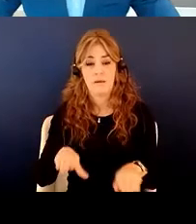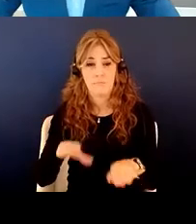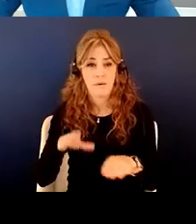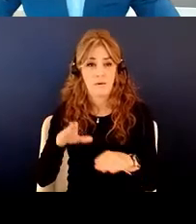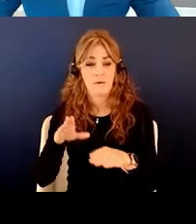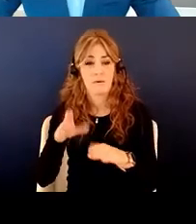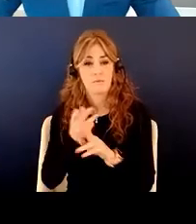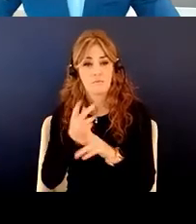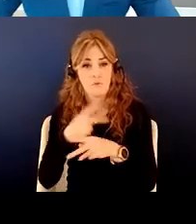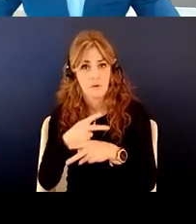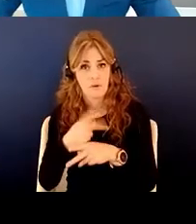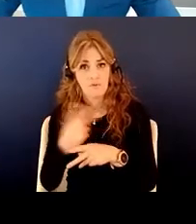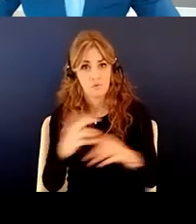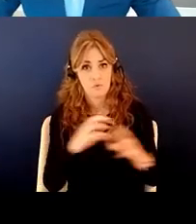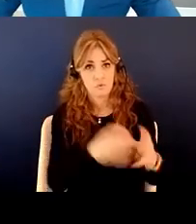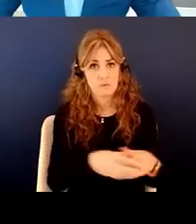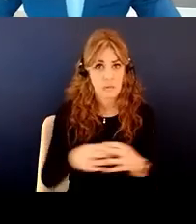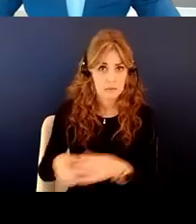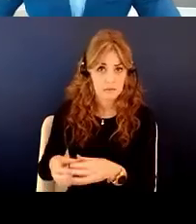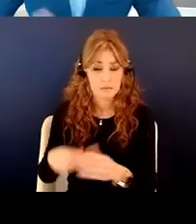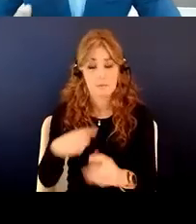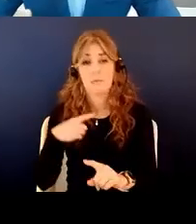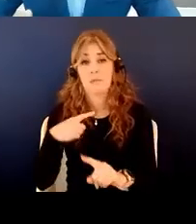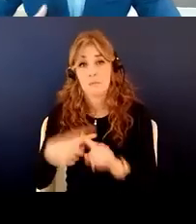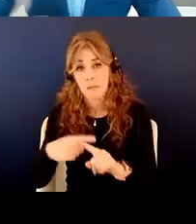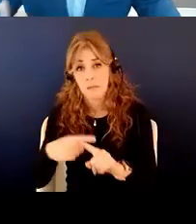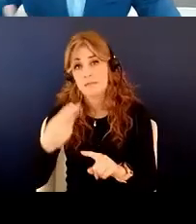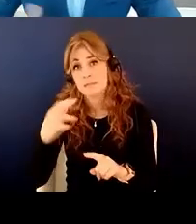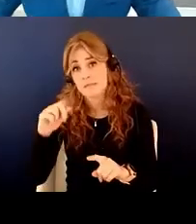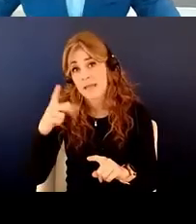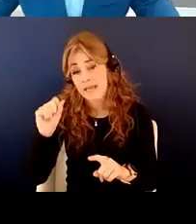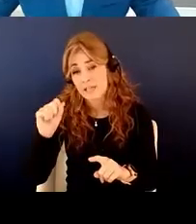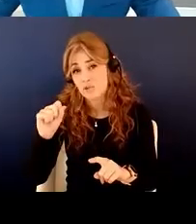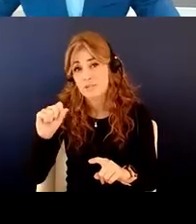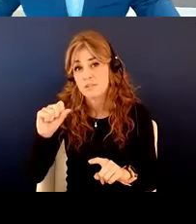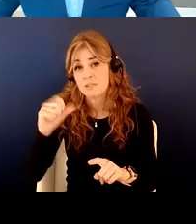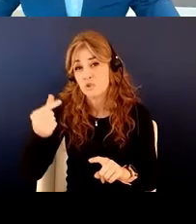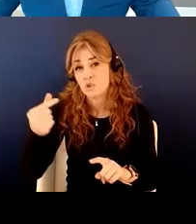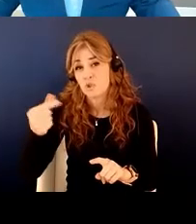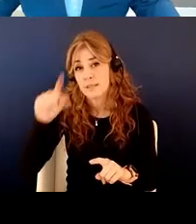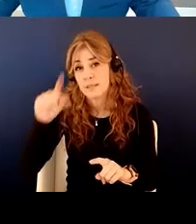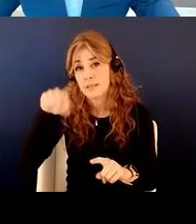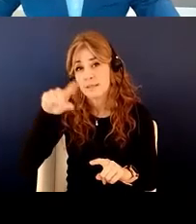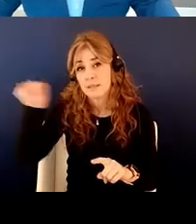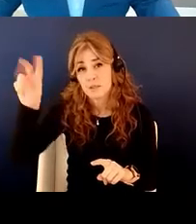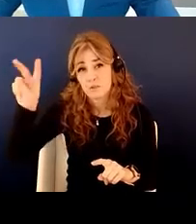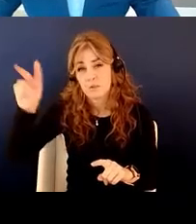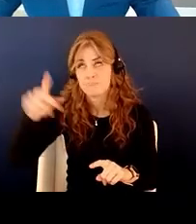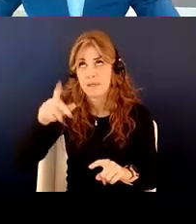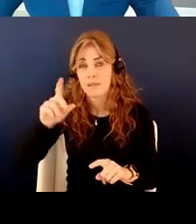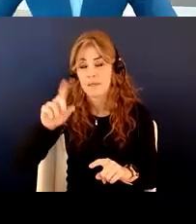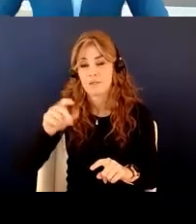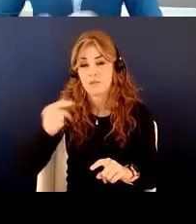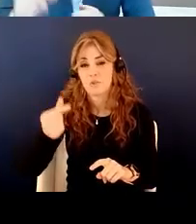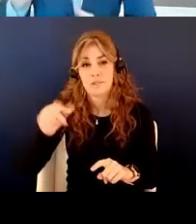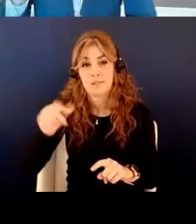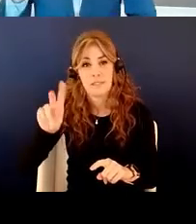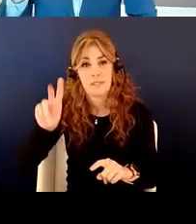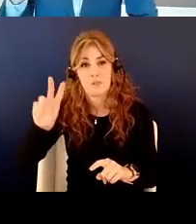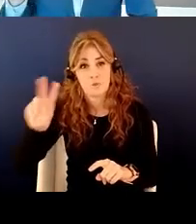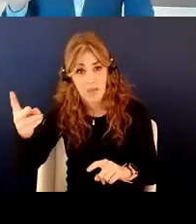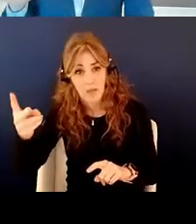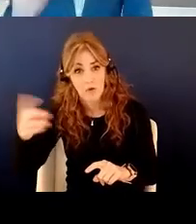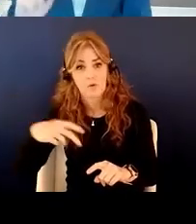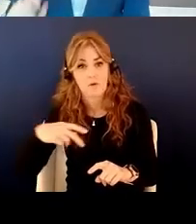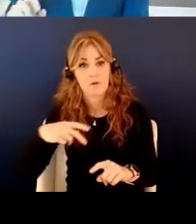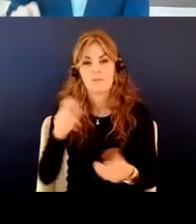sample sizes, plus Hedges G squared divided by 2 times the total sample size. And that's